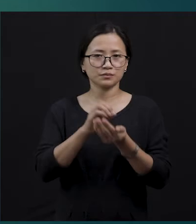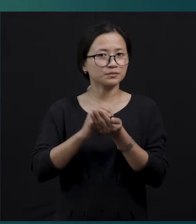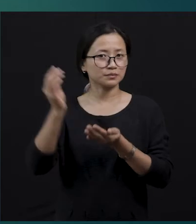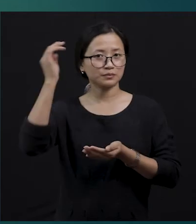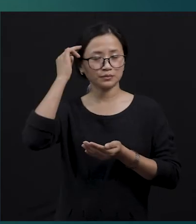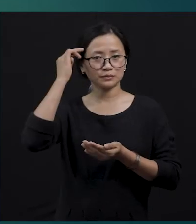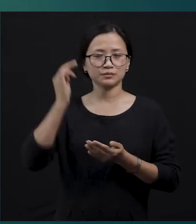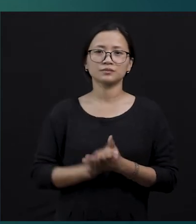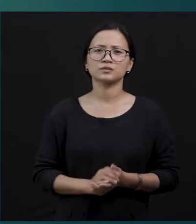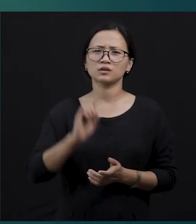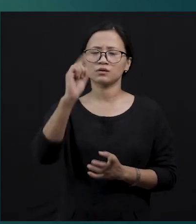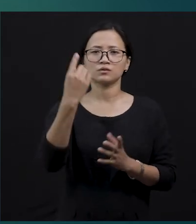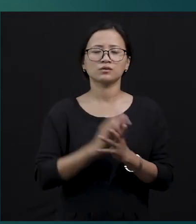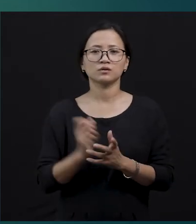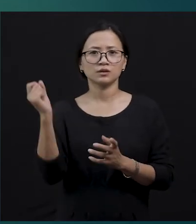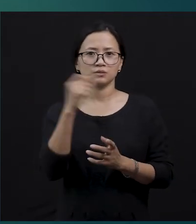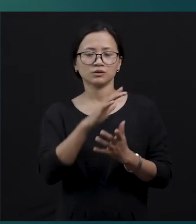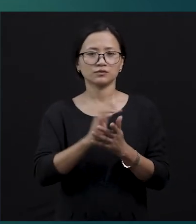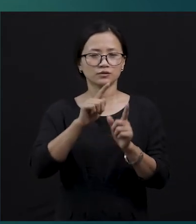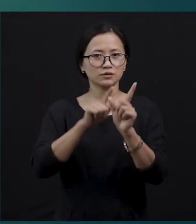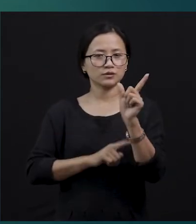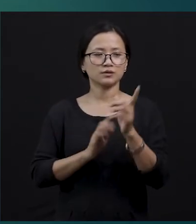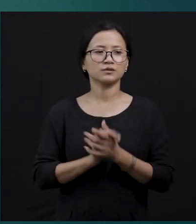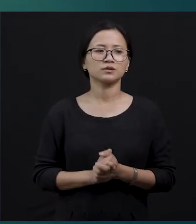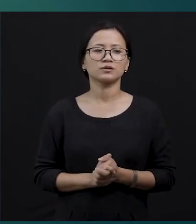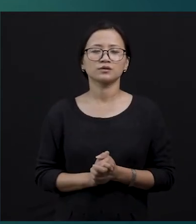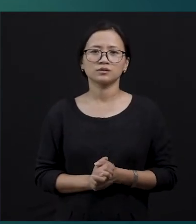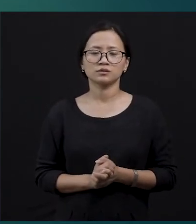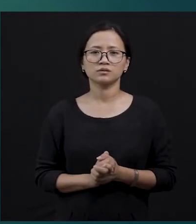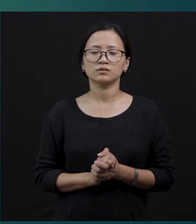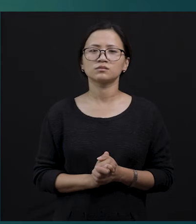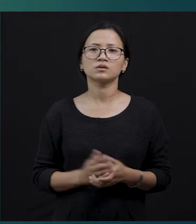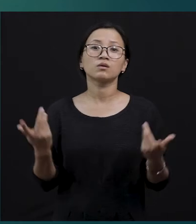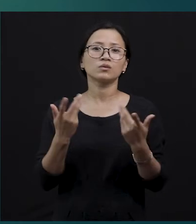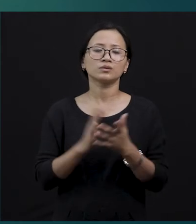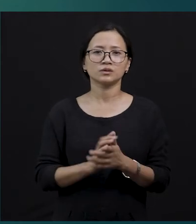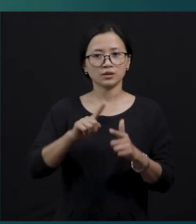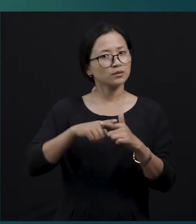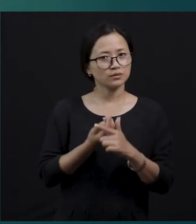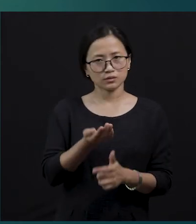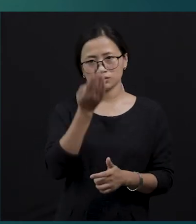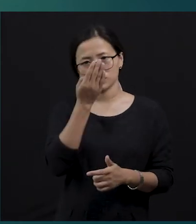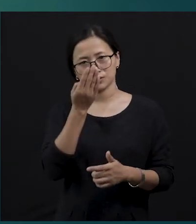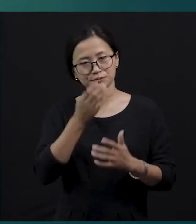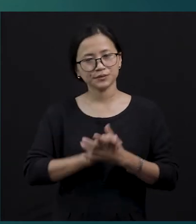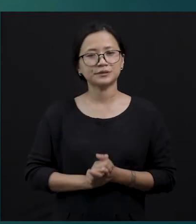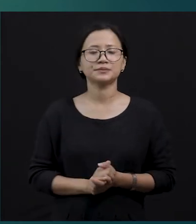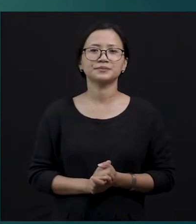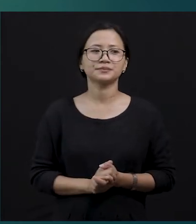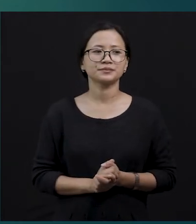in your mind. Now, the first month of the year. What is the first month of the year, children? It is January,